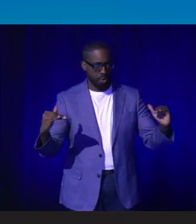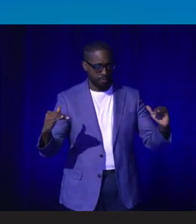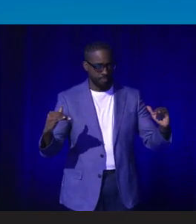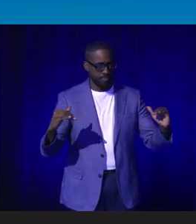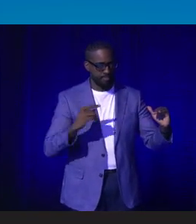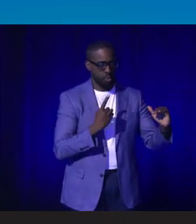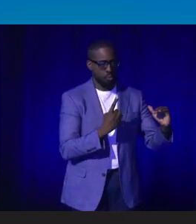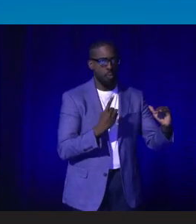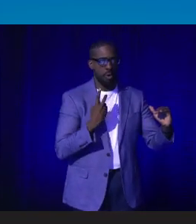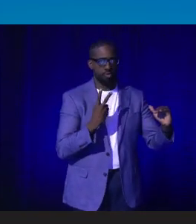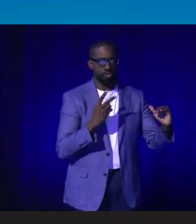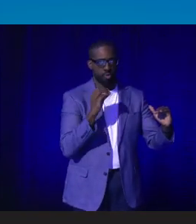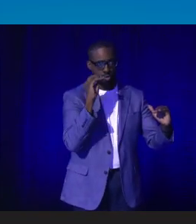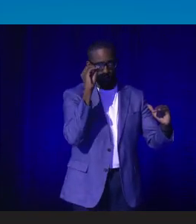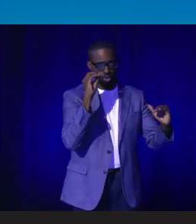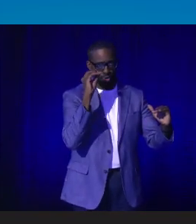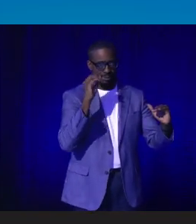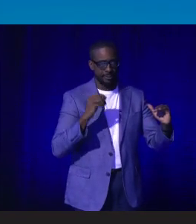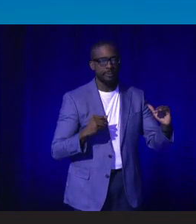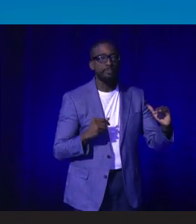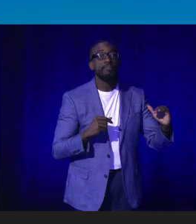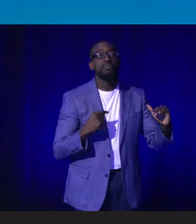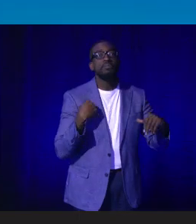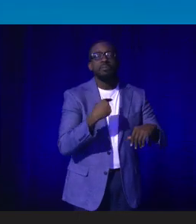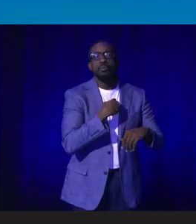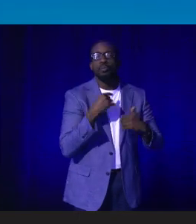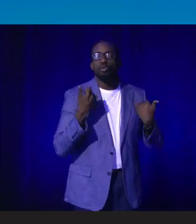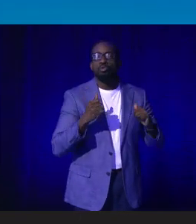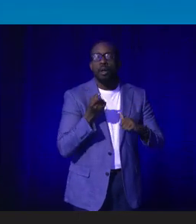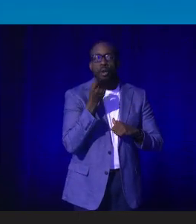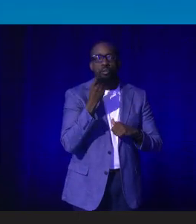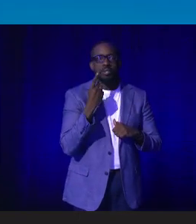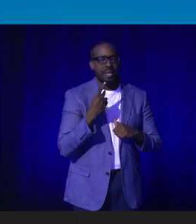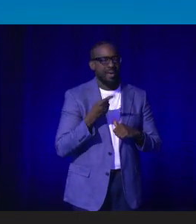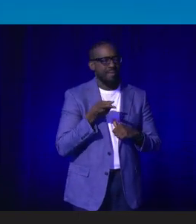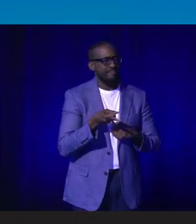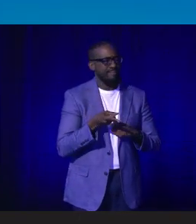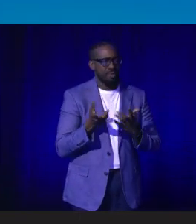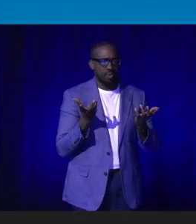And we're still trying to understand what temperature difference manifests